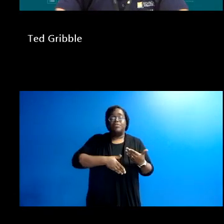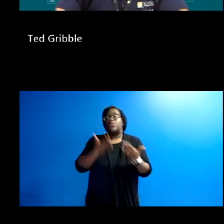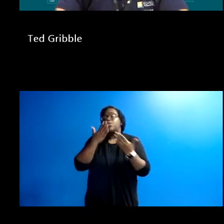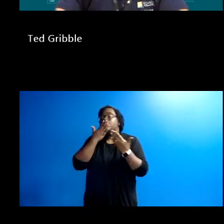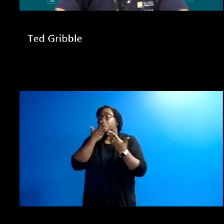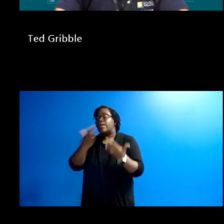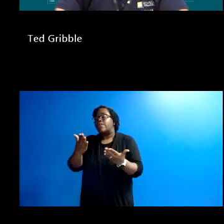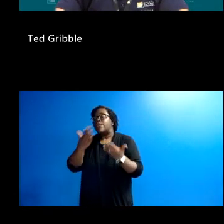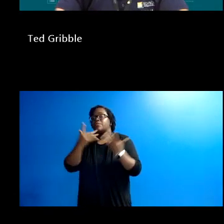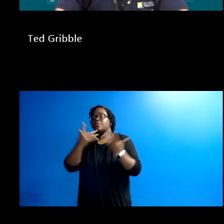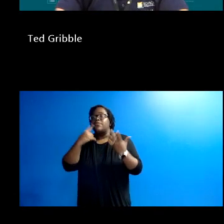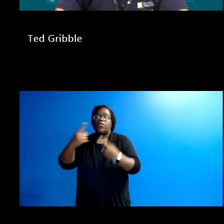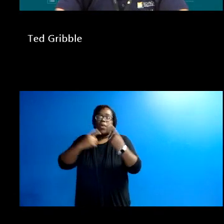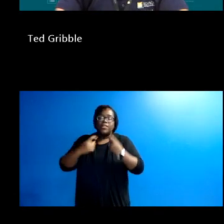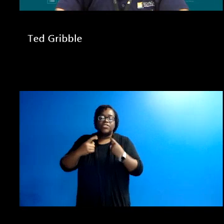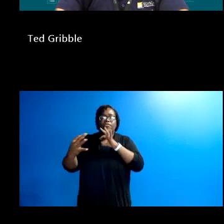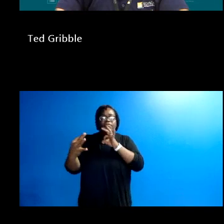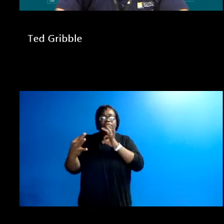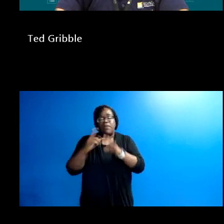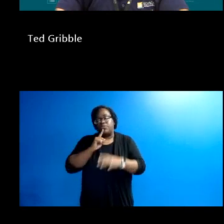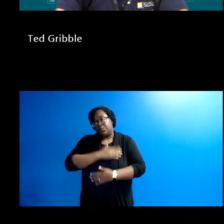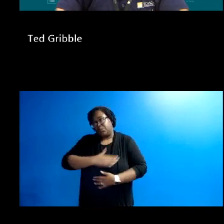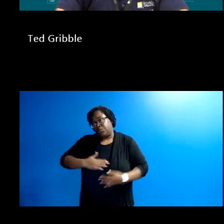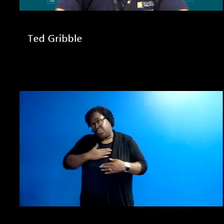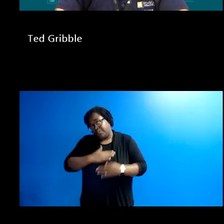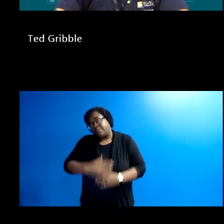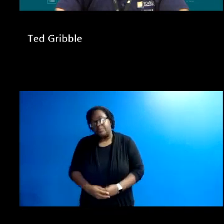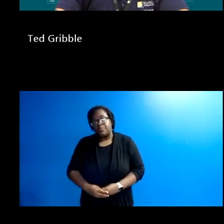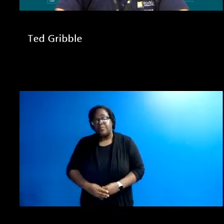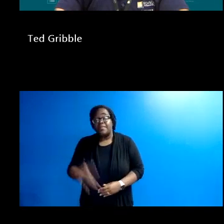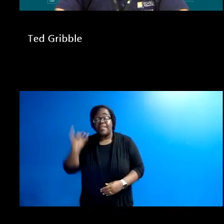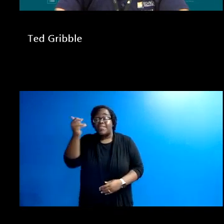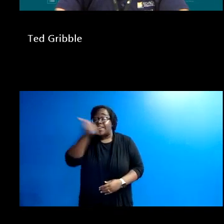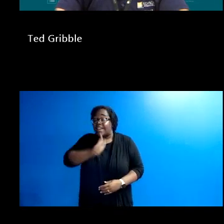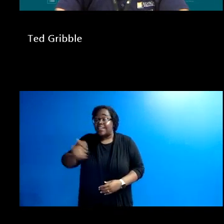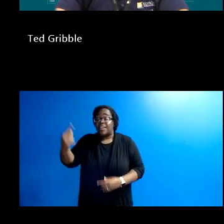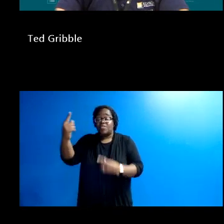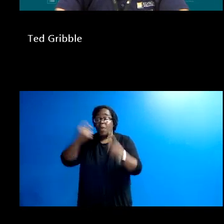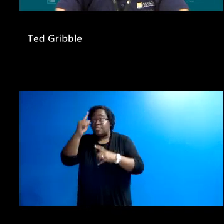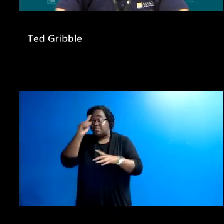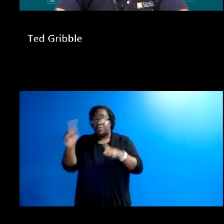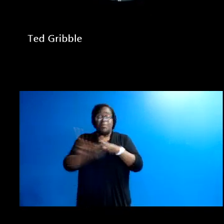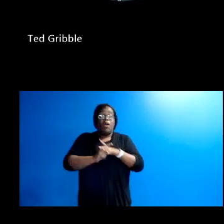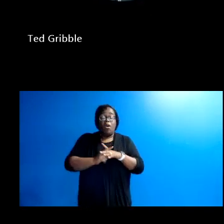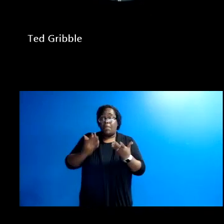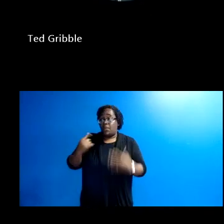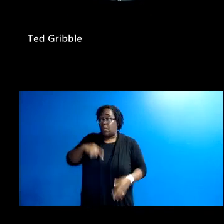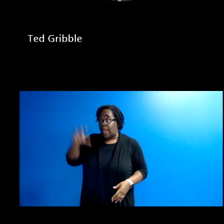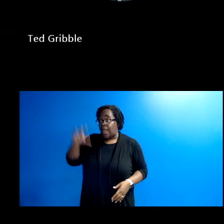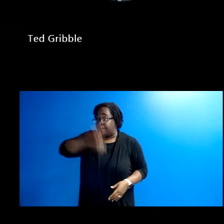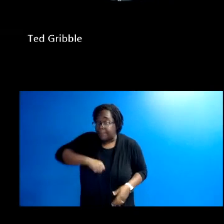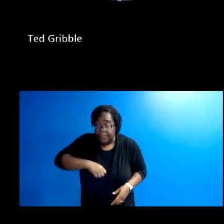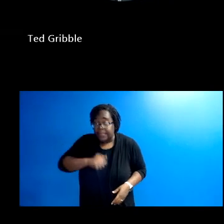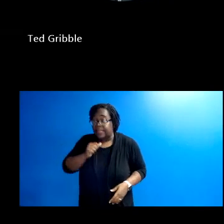the questions and your feedback. We do appreciate it. And if there's any questions we may have missed, we will make sure to include